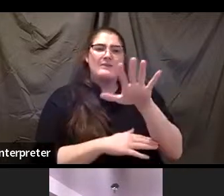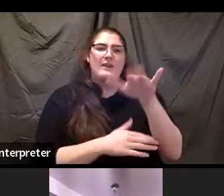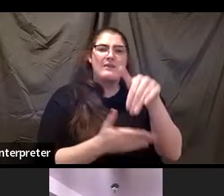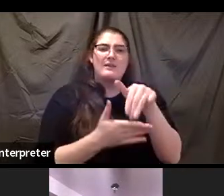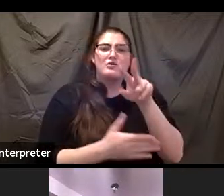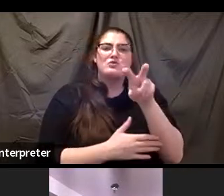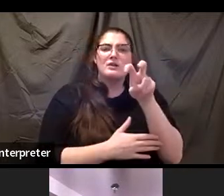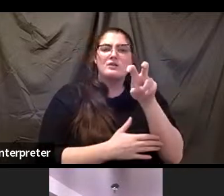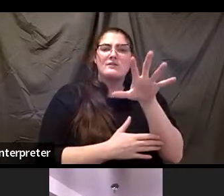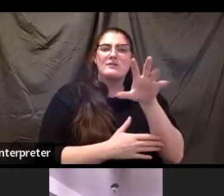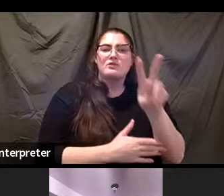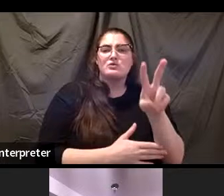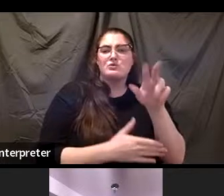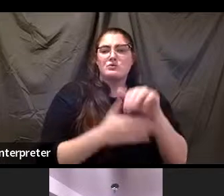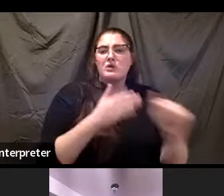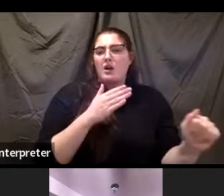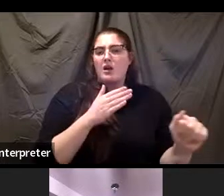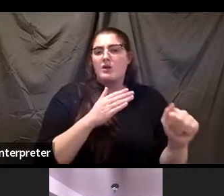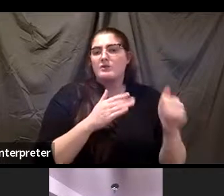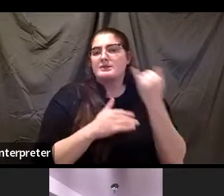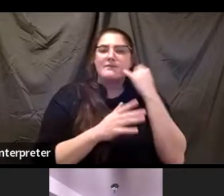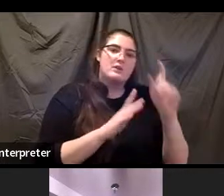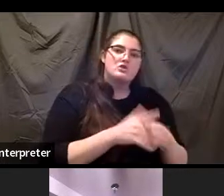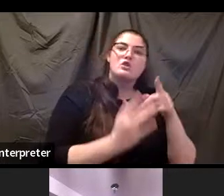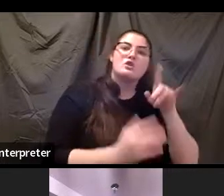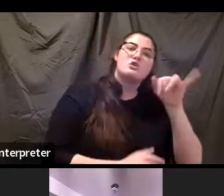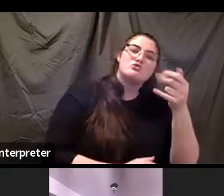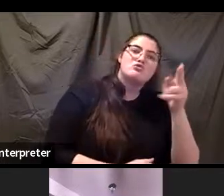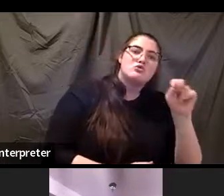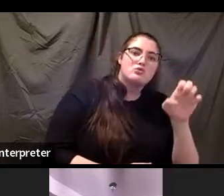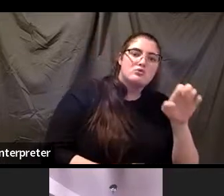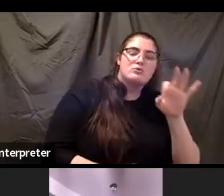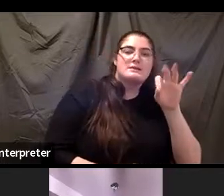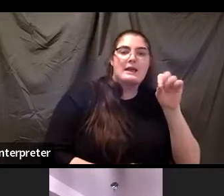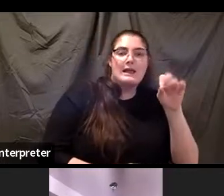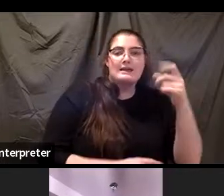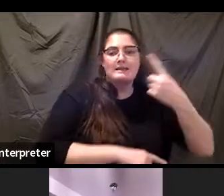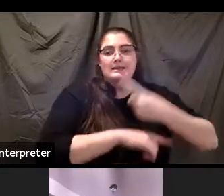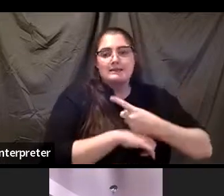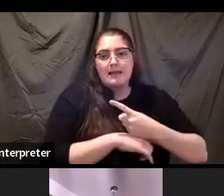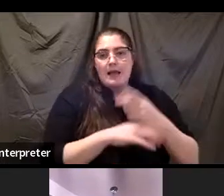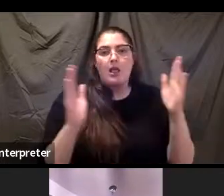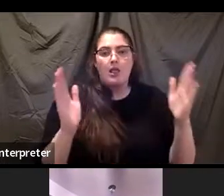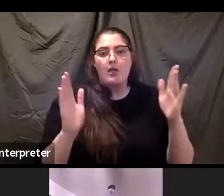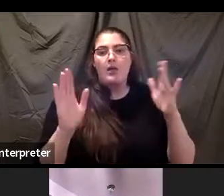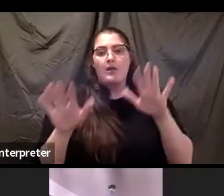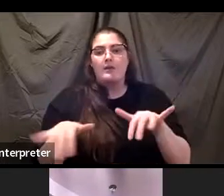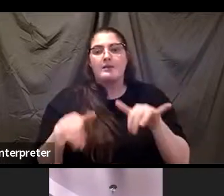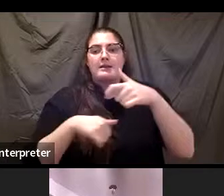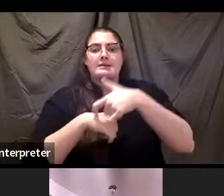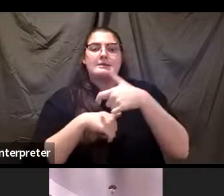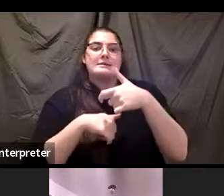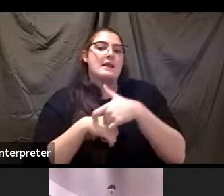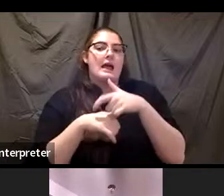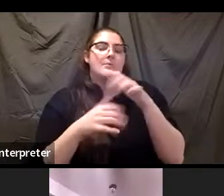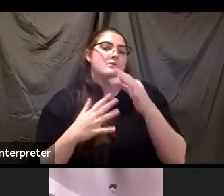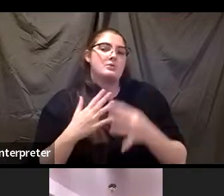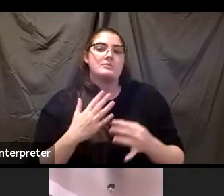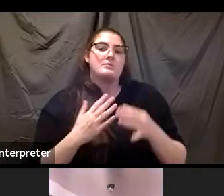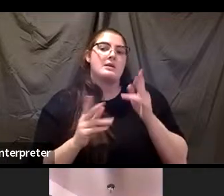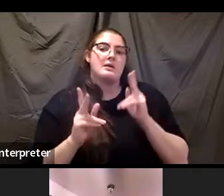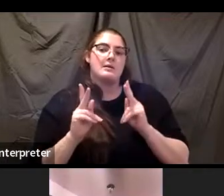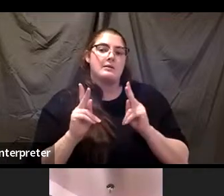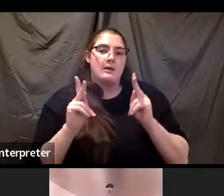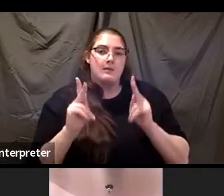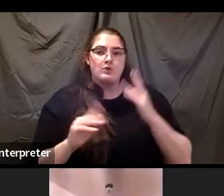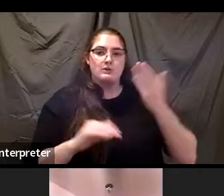$5,252. Well, let's say if they started in June, 90 days for leaving the period open, then take them some time to select a candidate and hire them. So at most, a